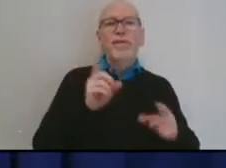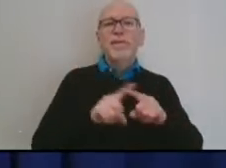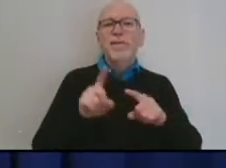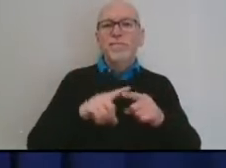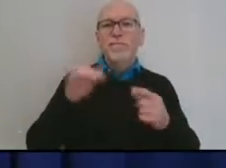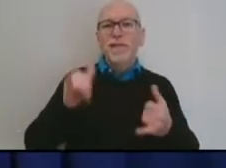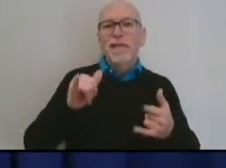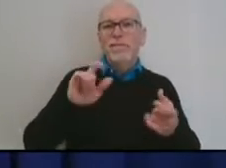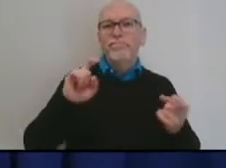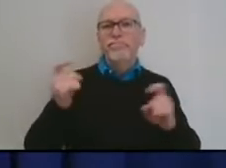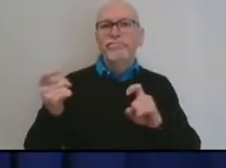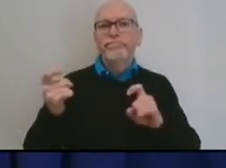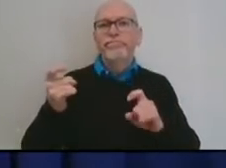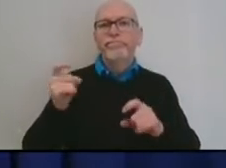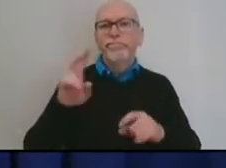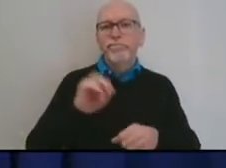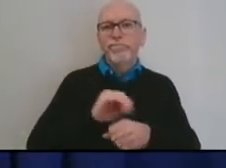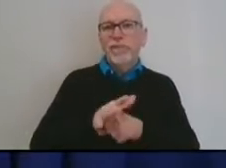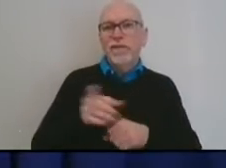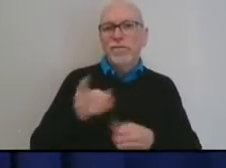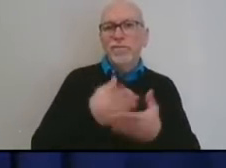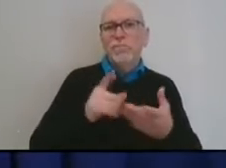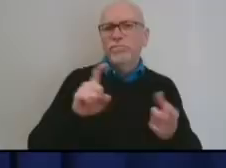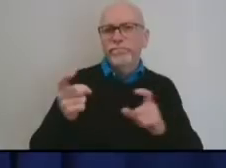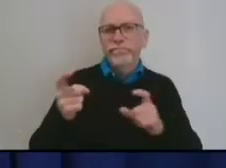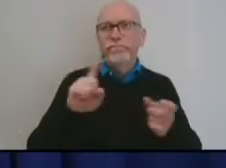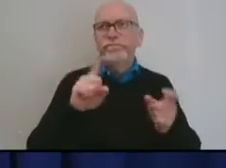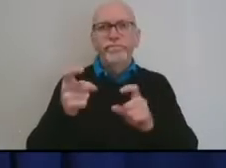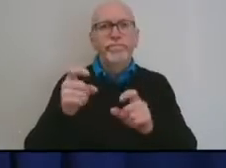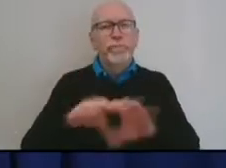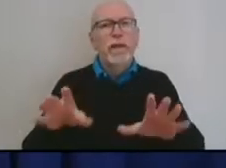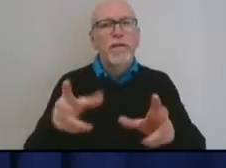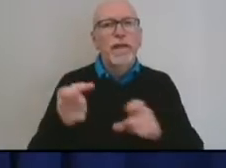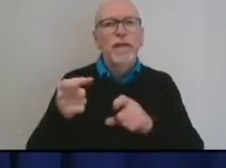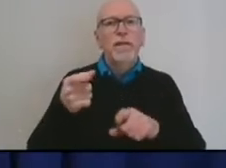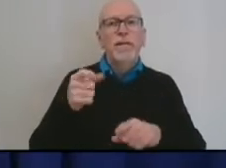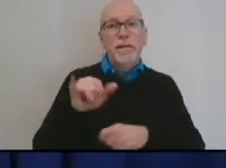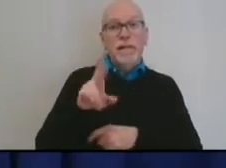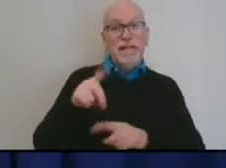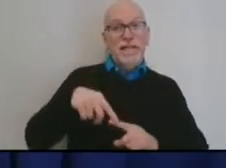particularly those variants of concern. And we know Indiana has the UK